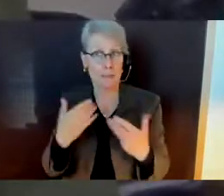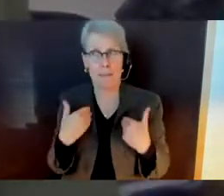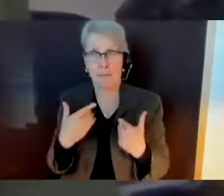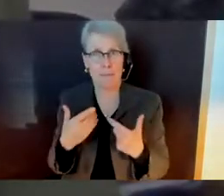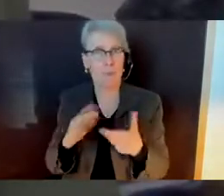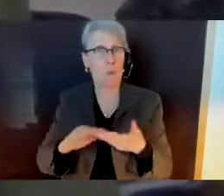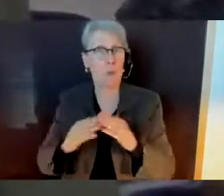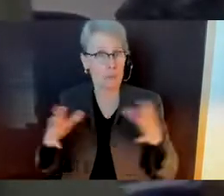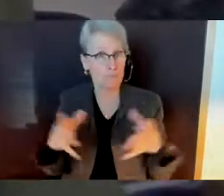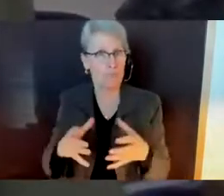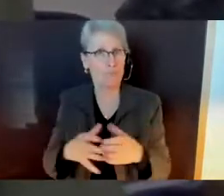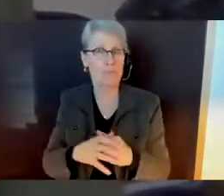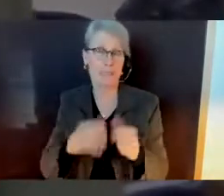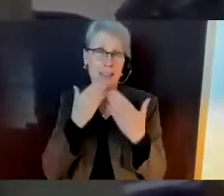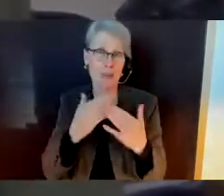today's webinar.